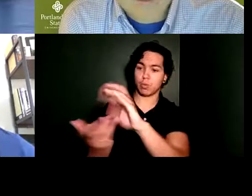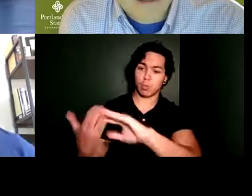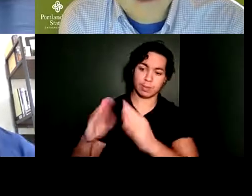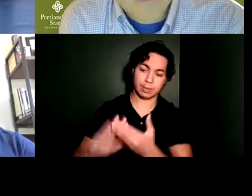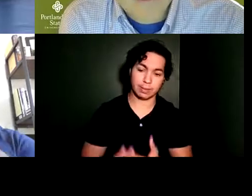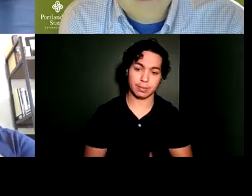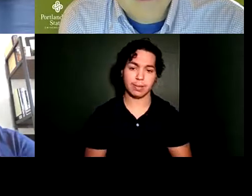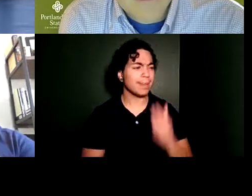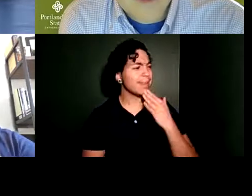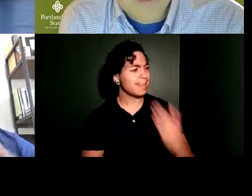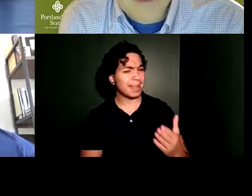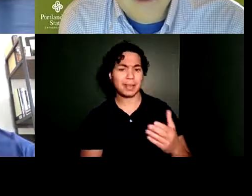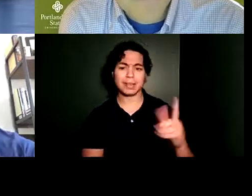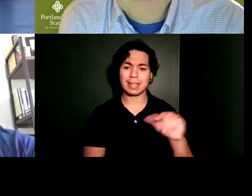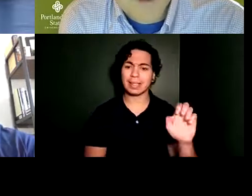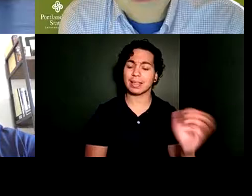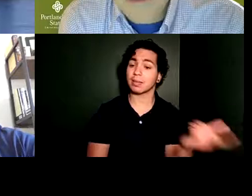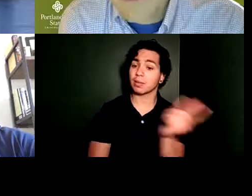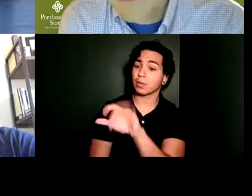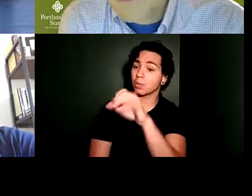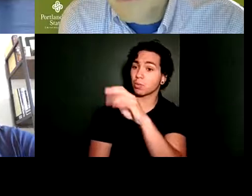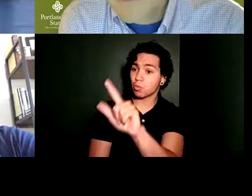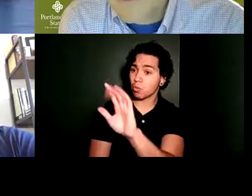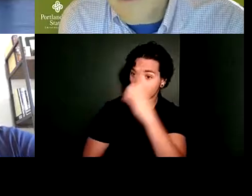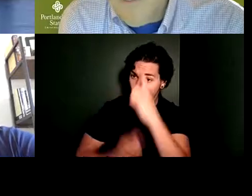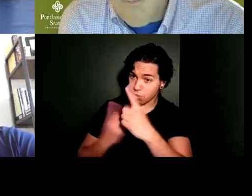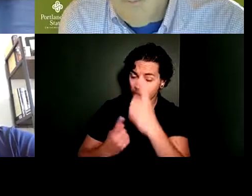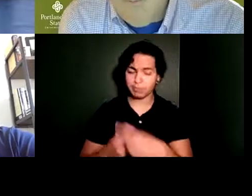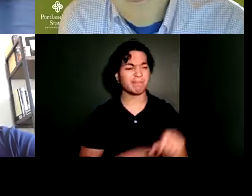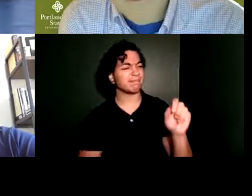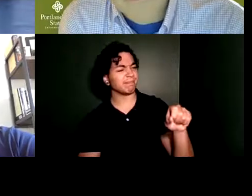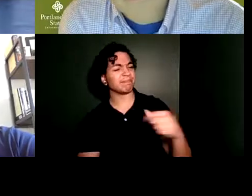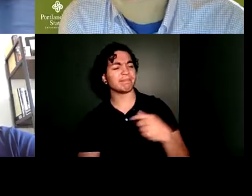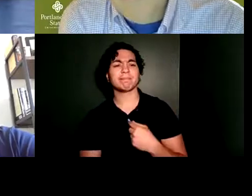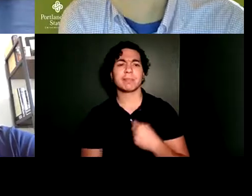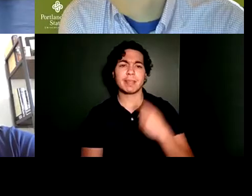Joel, do you have any thoughts? Yeah. I think